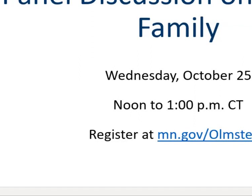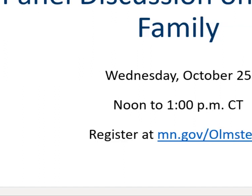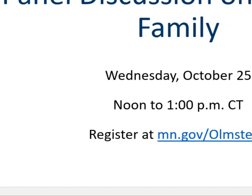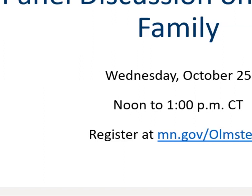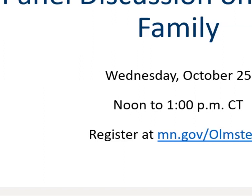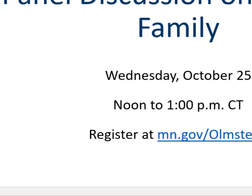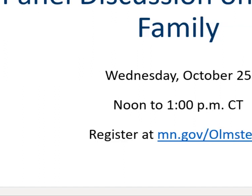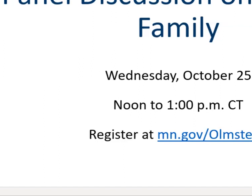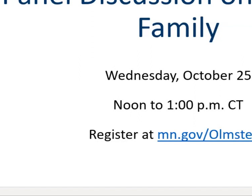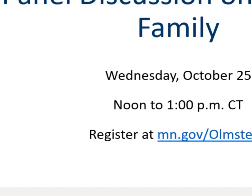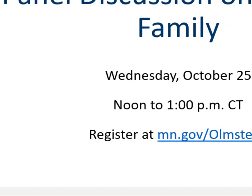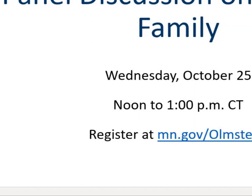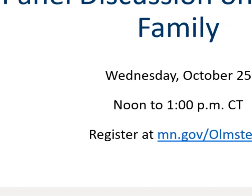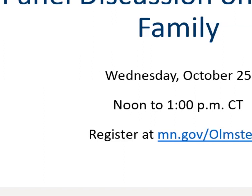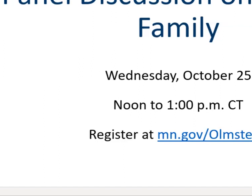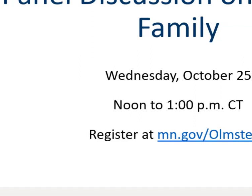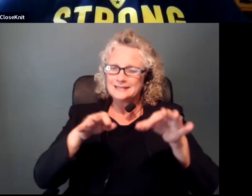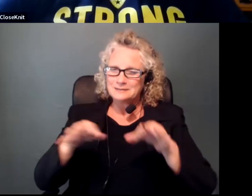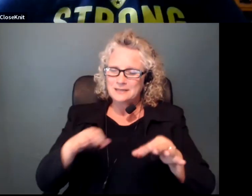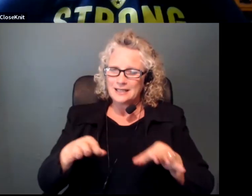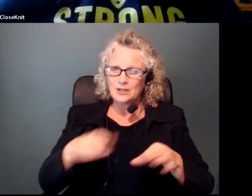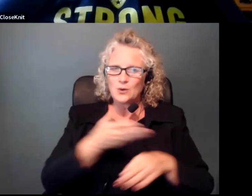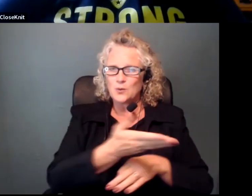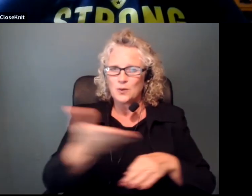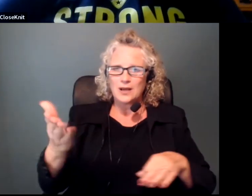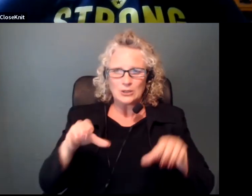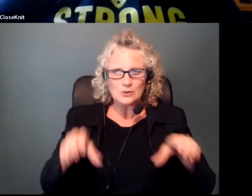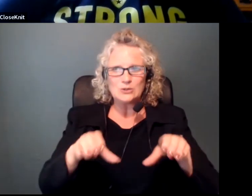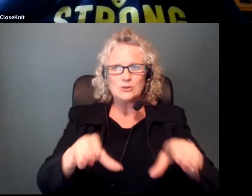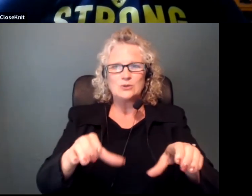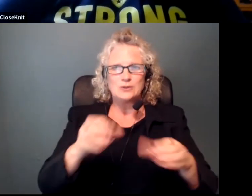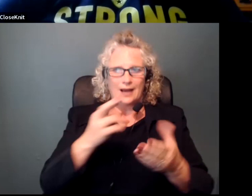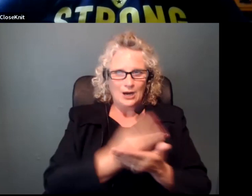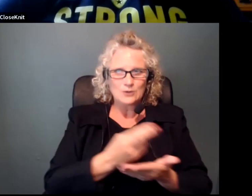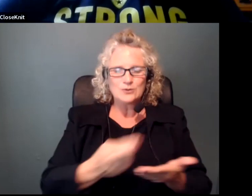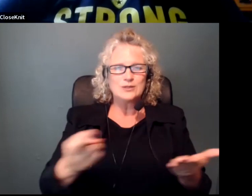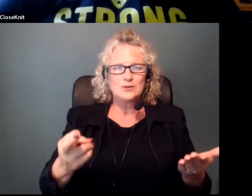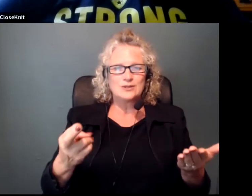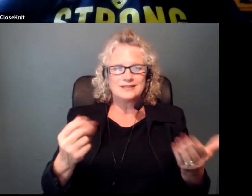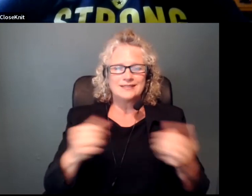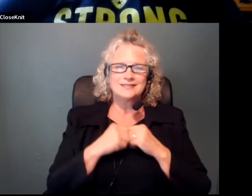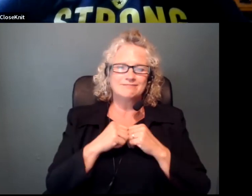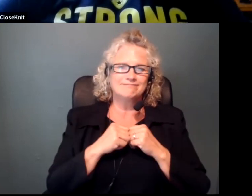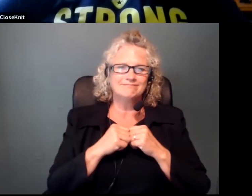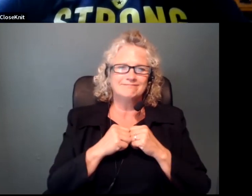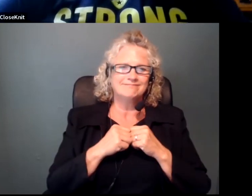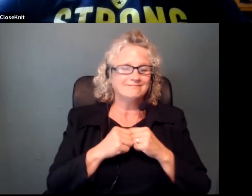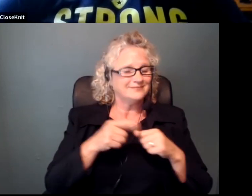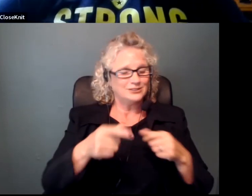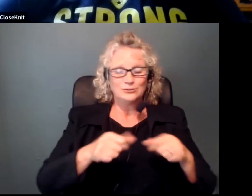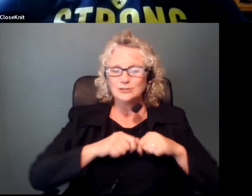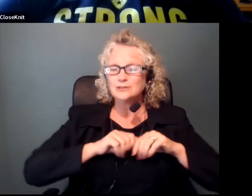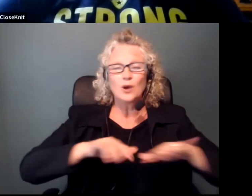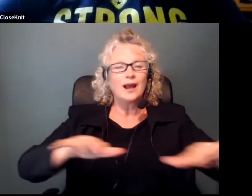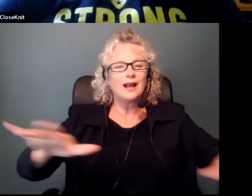about what you both do and all of the great resources and just spreading that, as someone said earlier, that radical loving